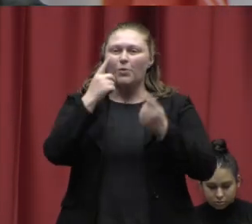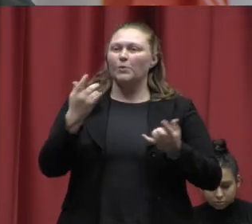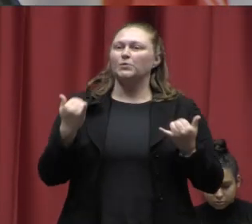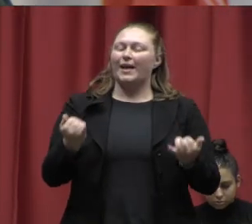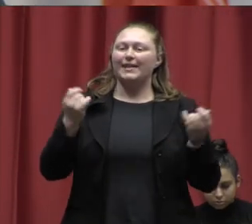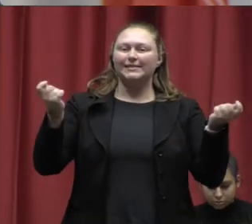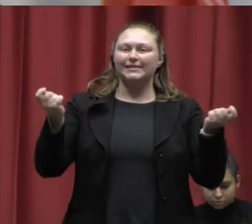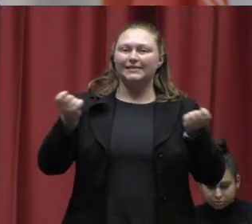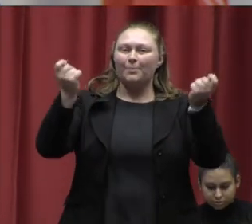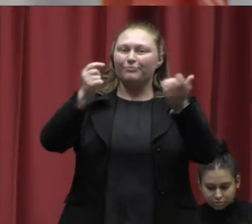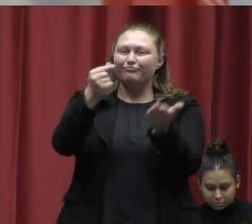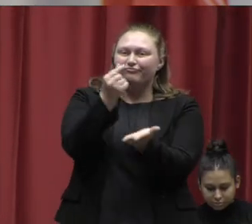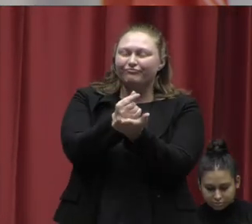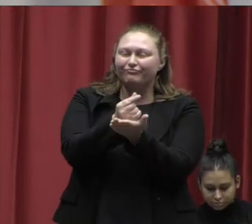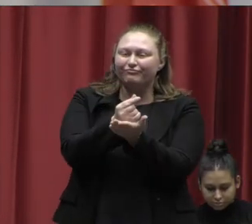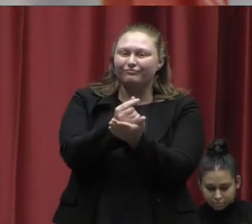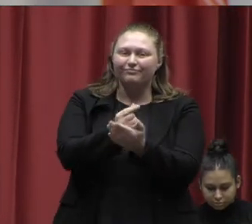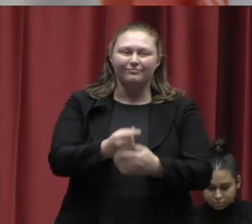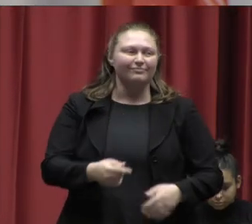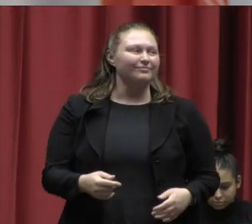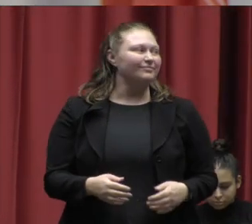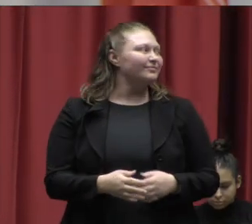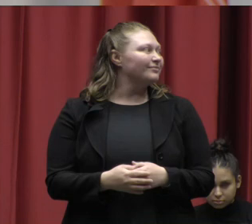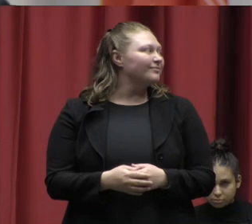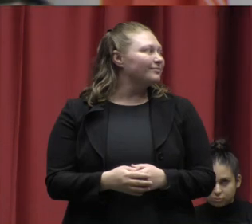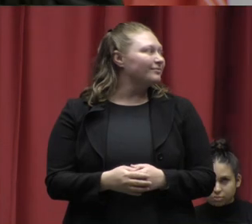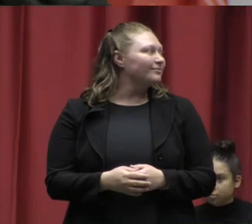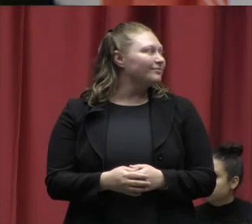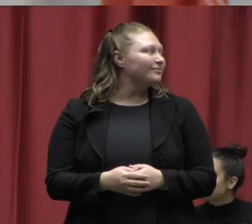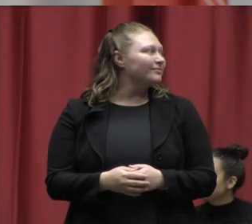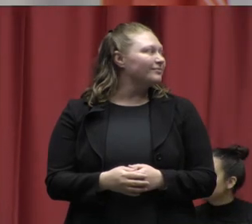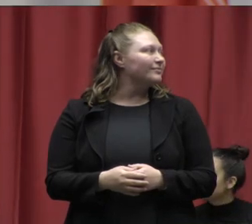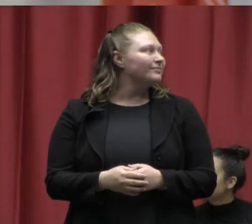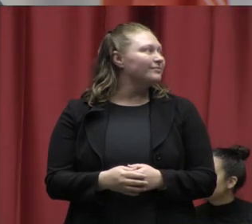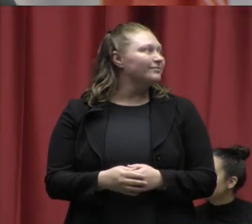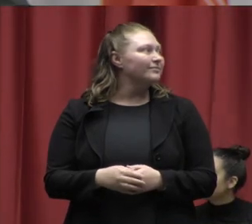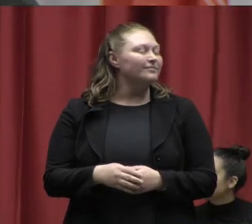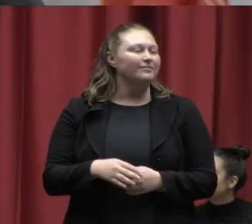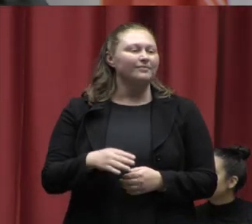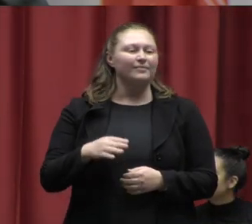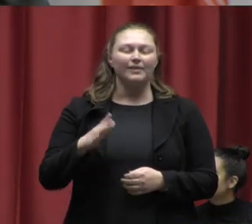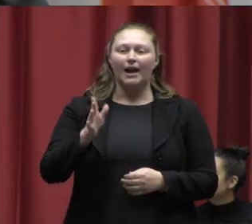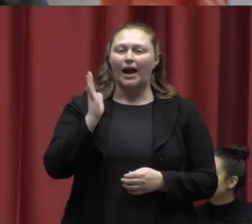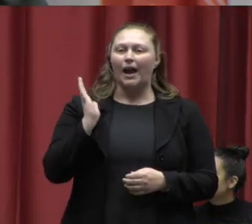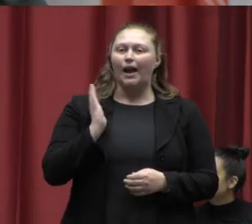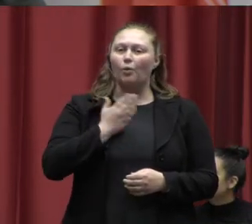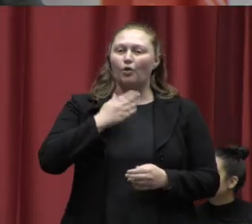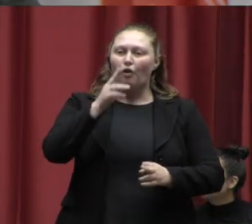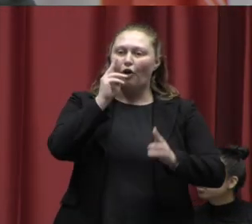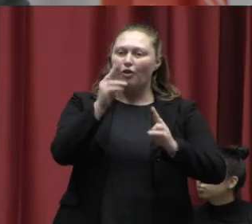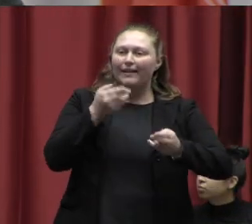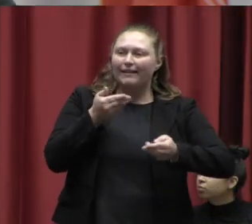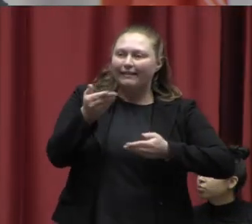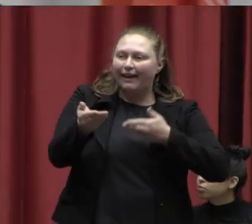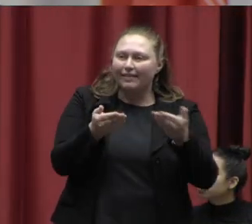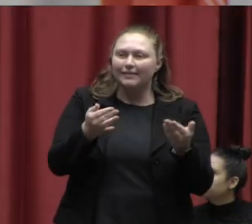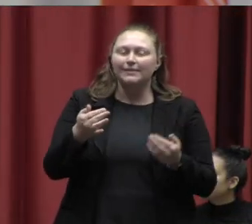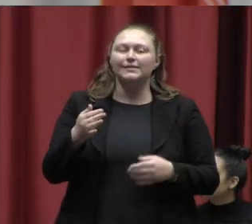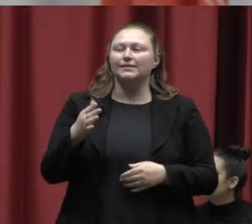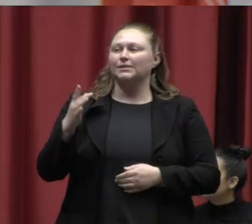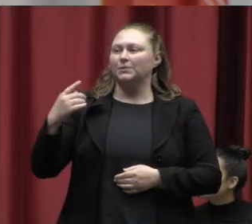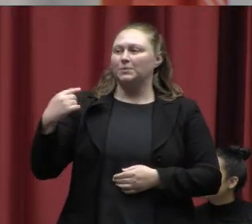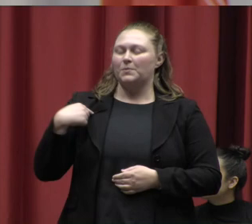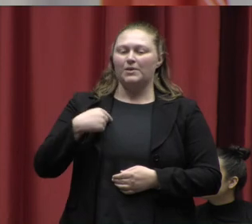ceremony. Allow me to introduce our very distinguished guests who will be seated on the